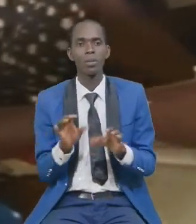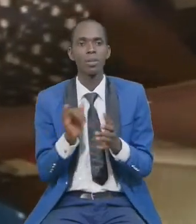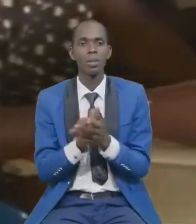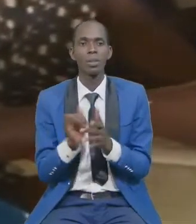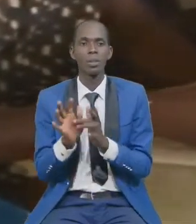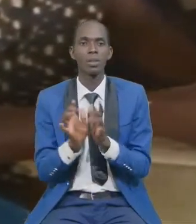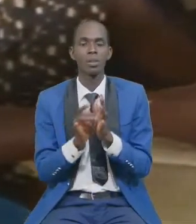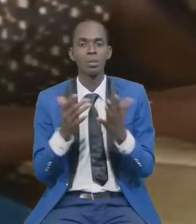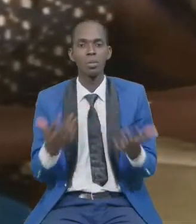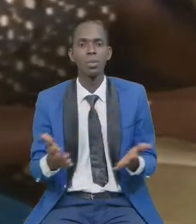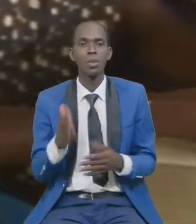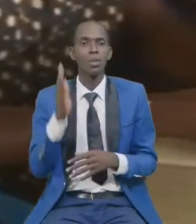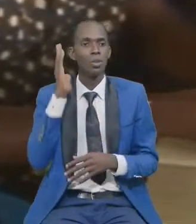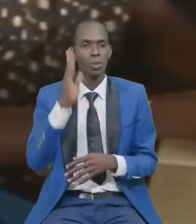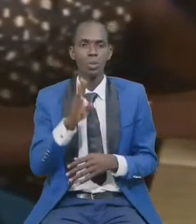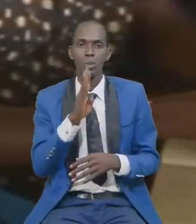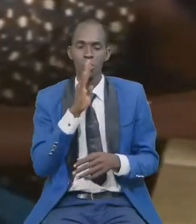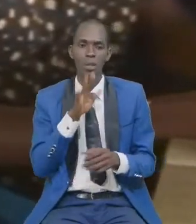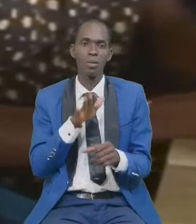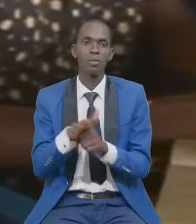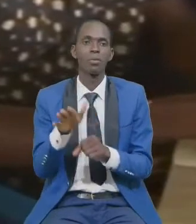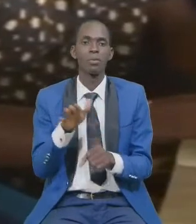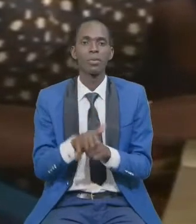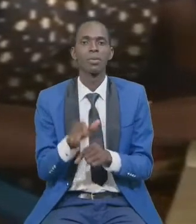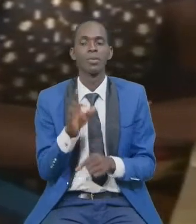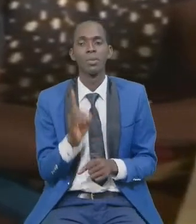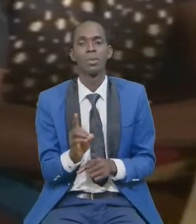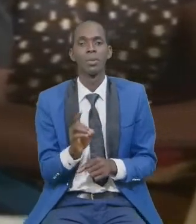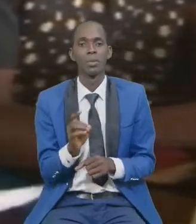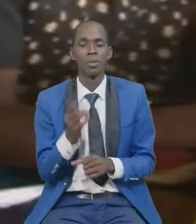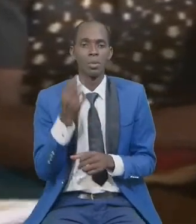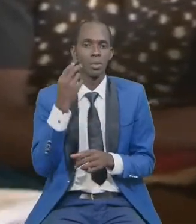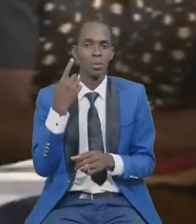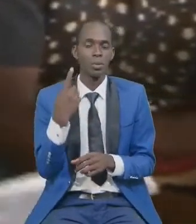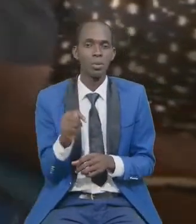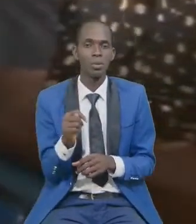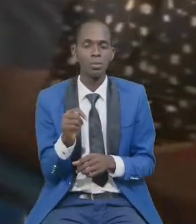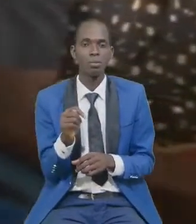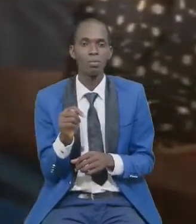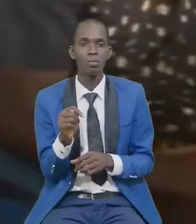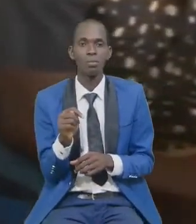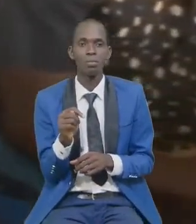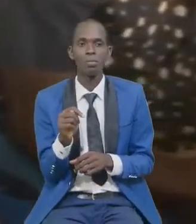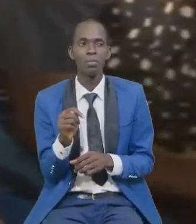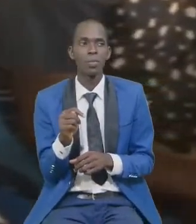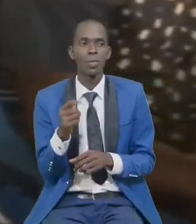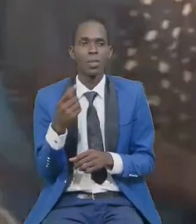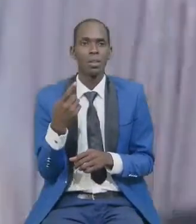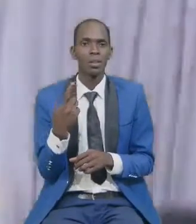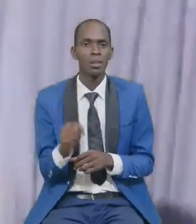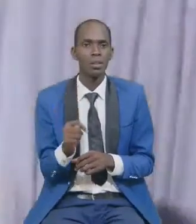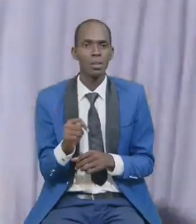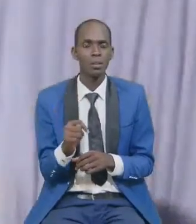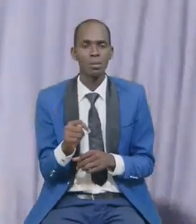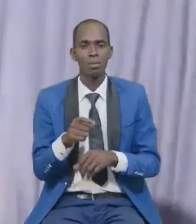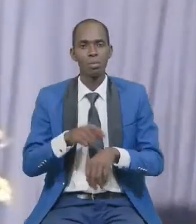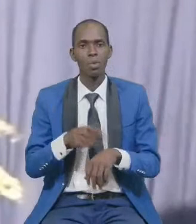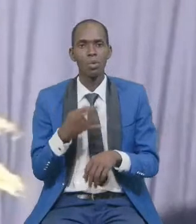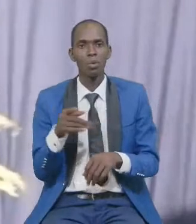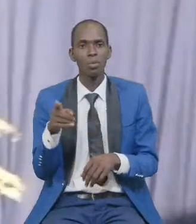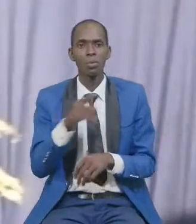scripture should be fulfilled. A bone of him shall not be